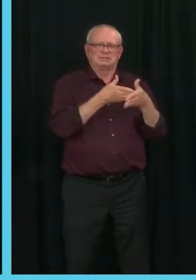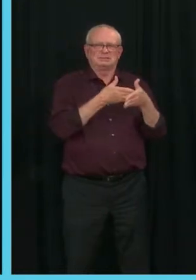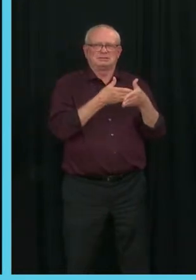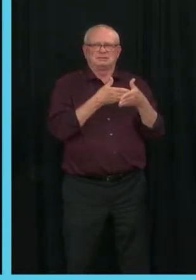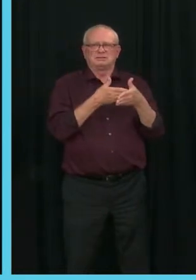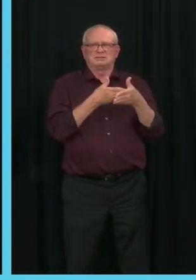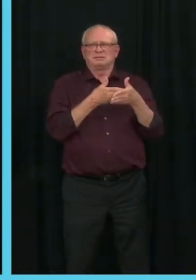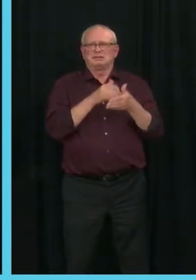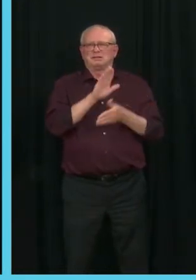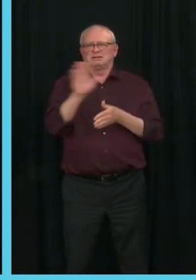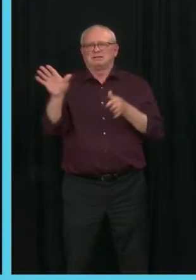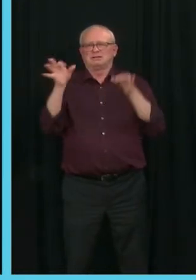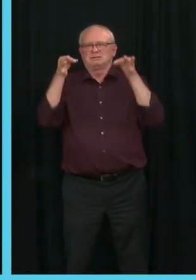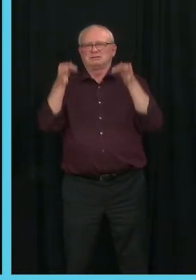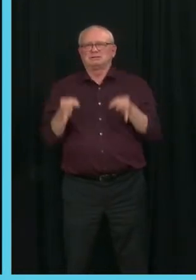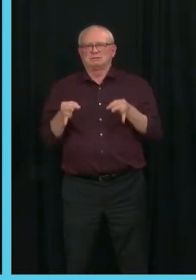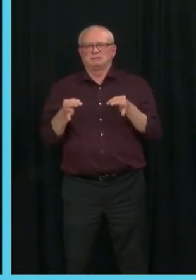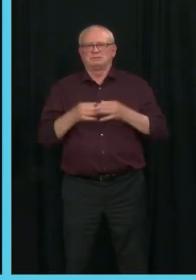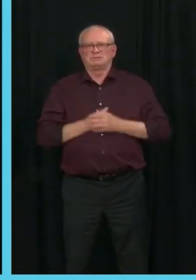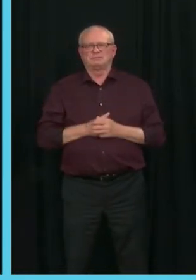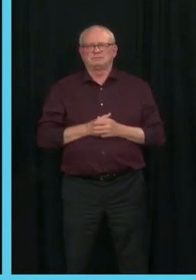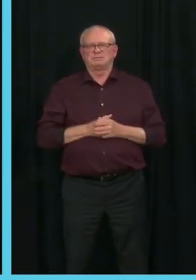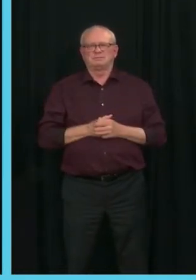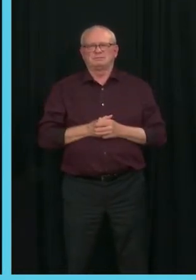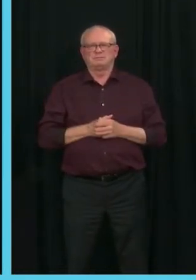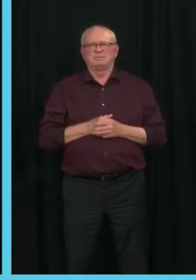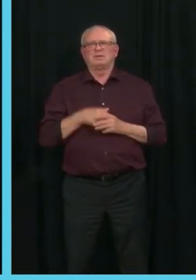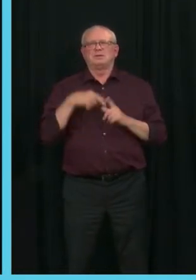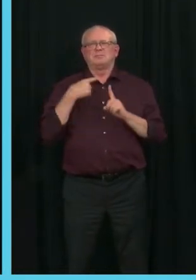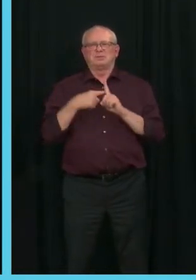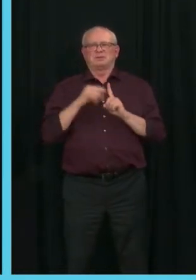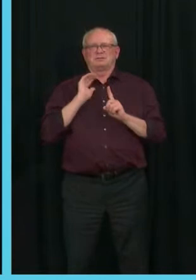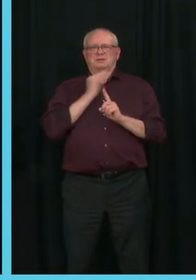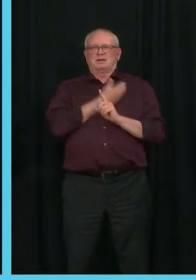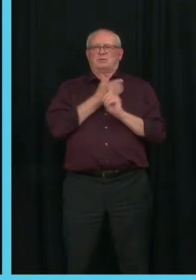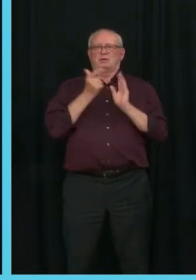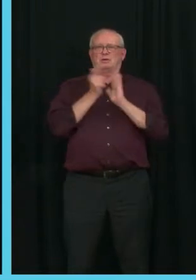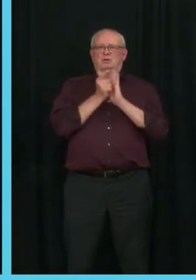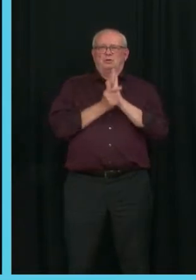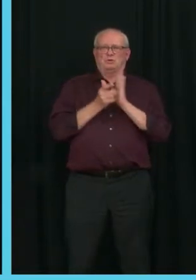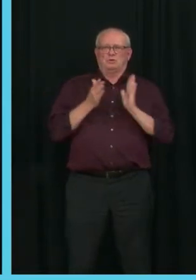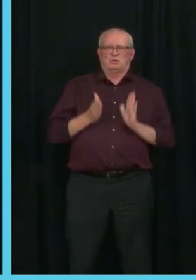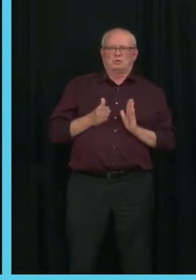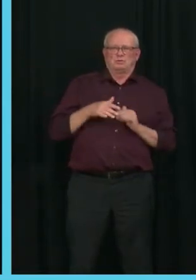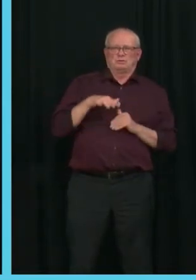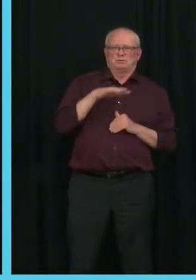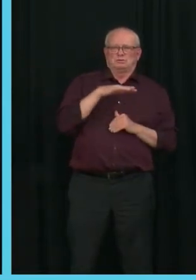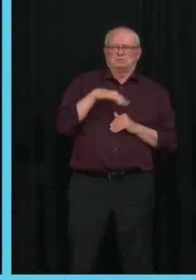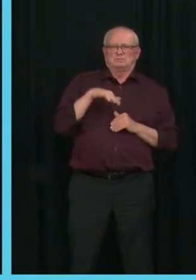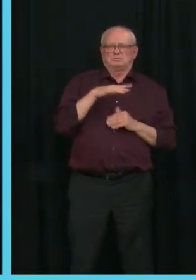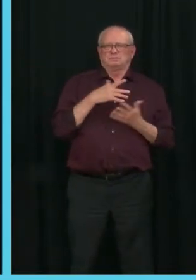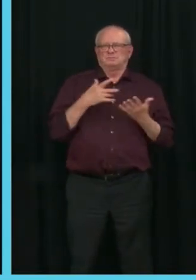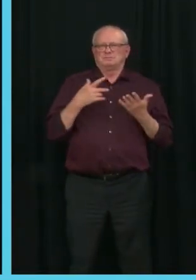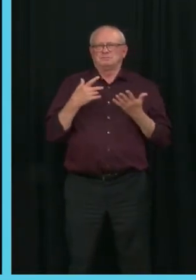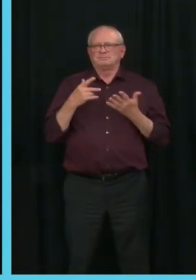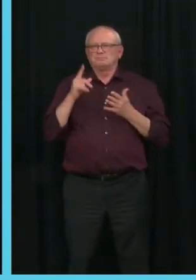decision. And our lawyers are looking at the optimal moment to seek a